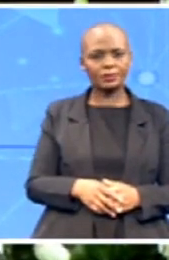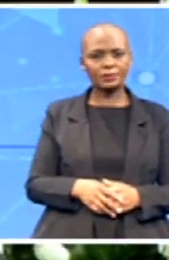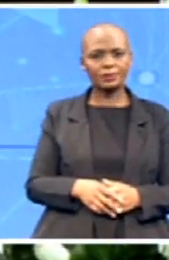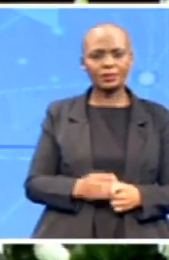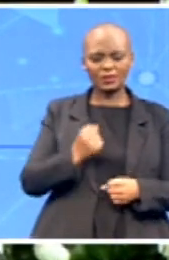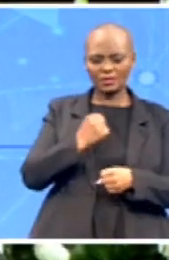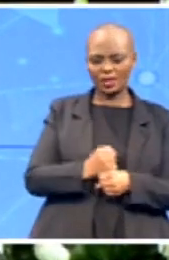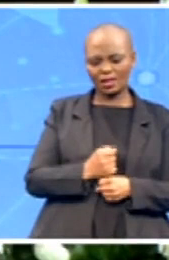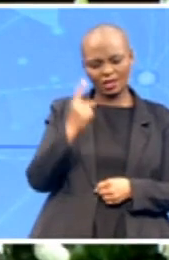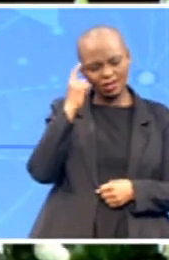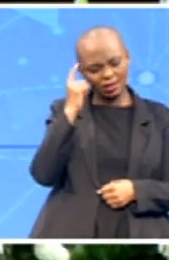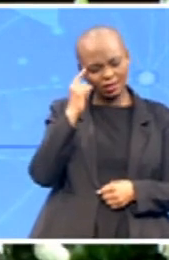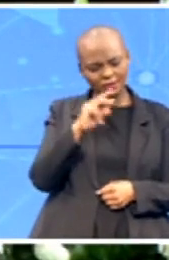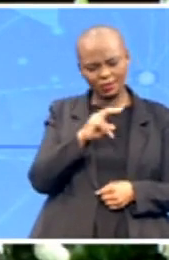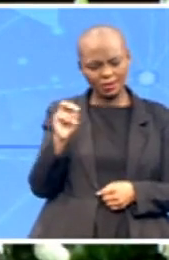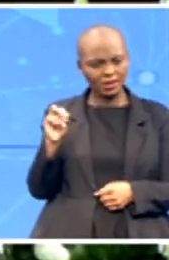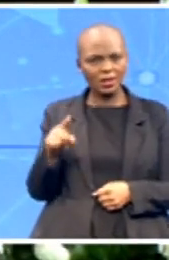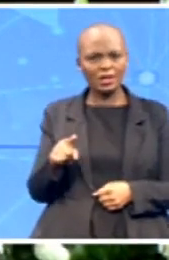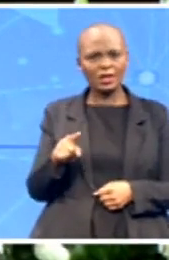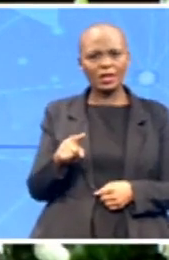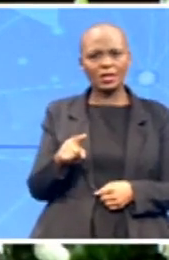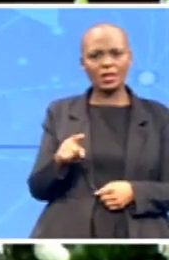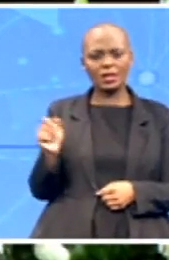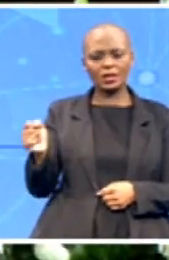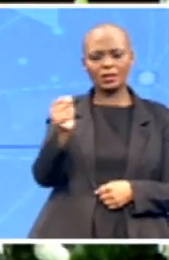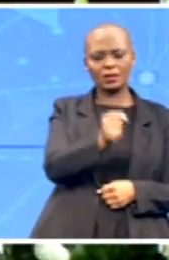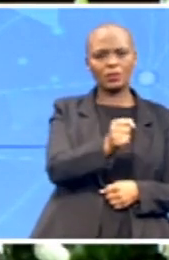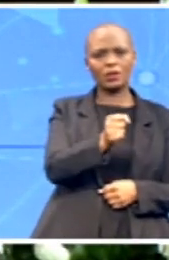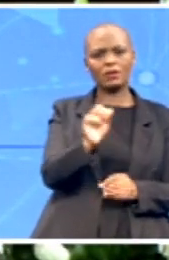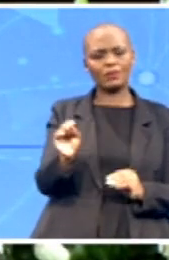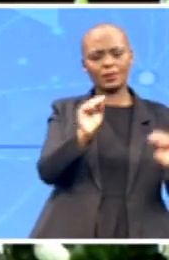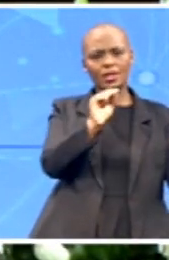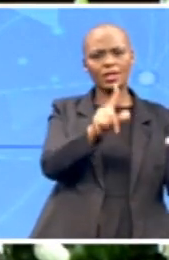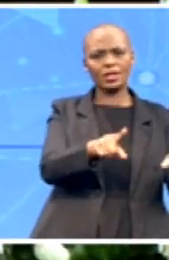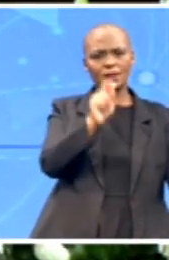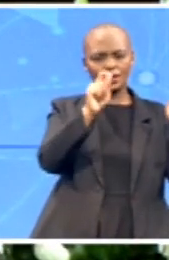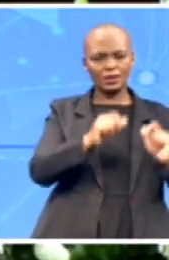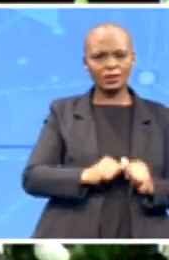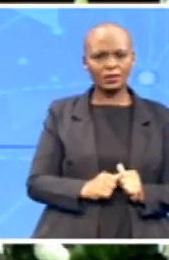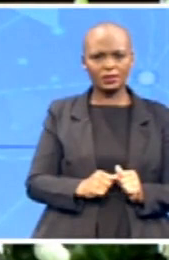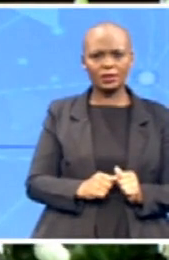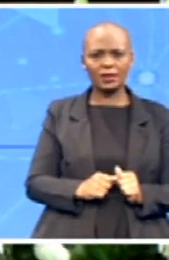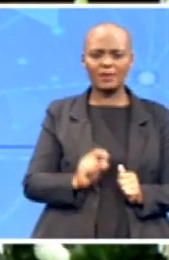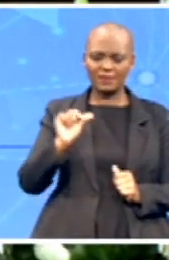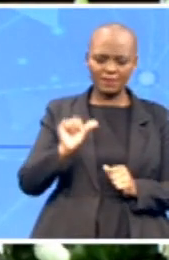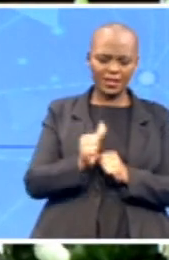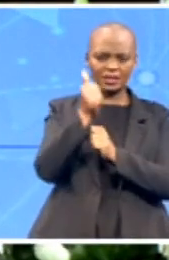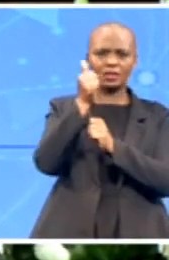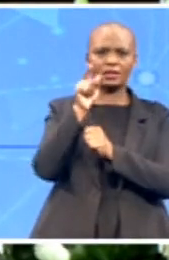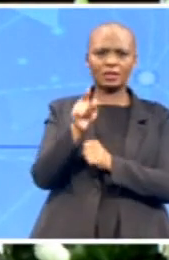Cape Town. It was myself, Comrade Dudu, Comrade